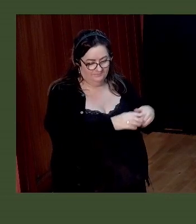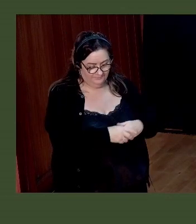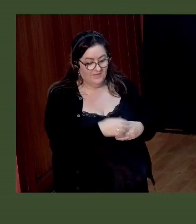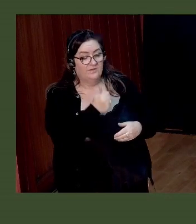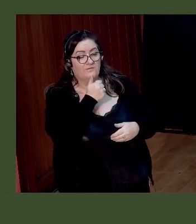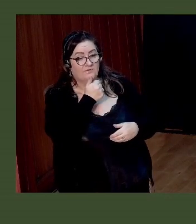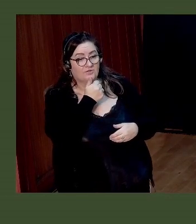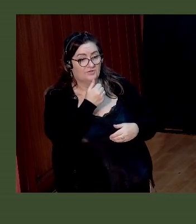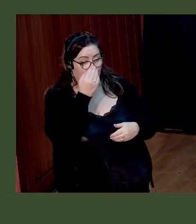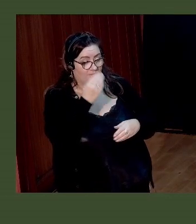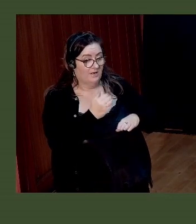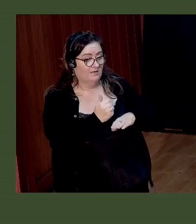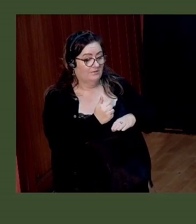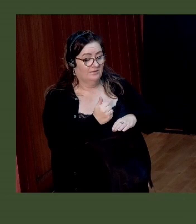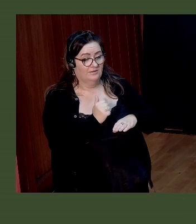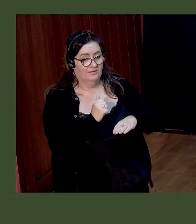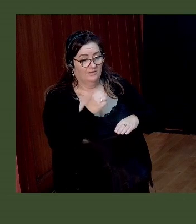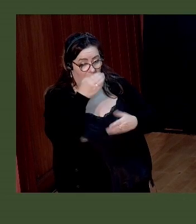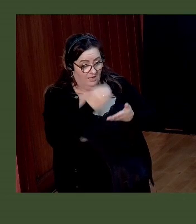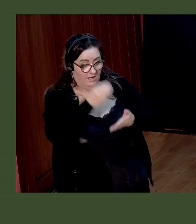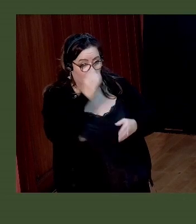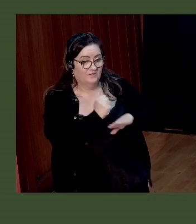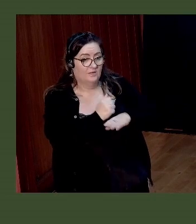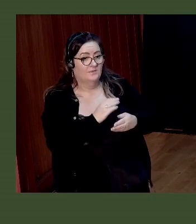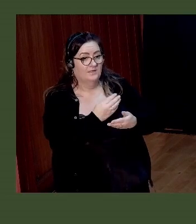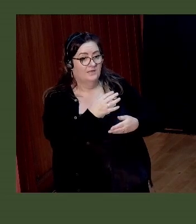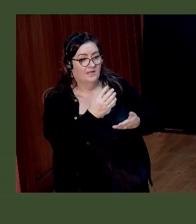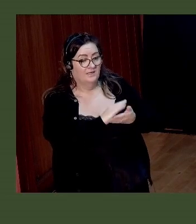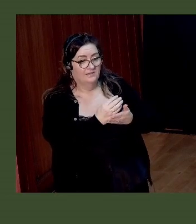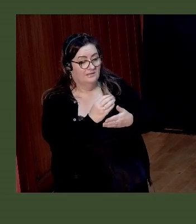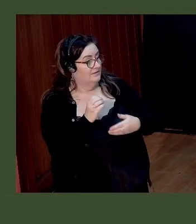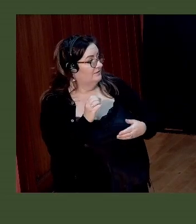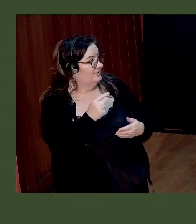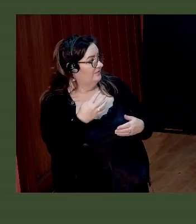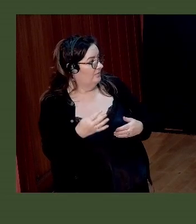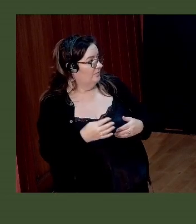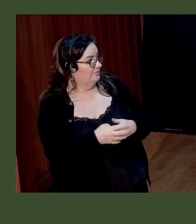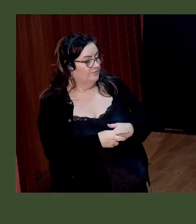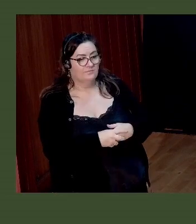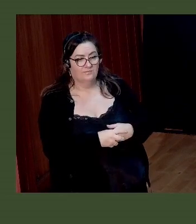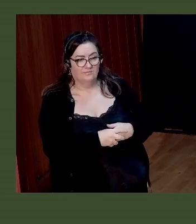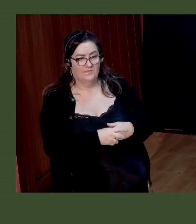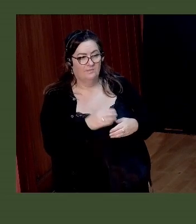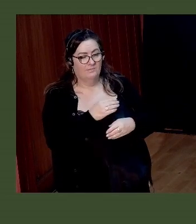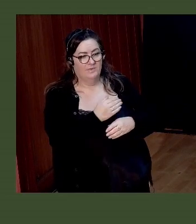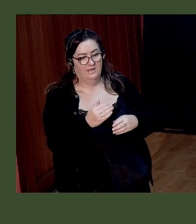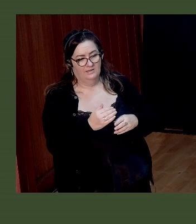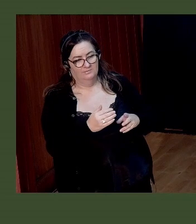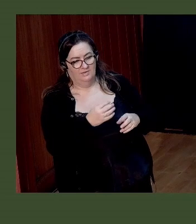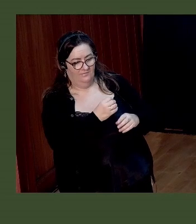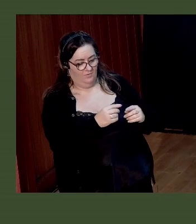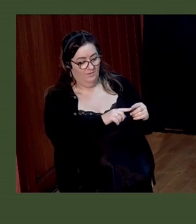The first summer college was set up in 1904 and they flourished from then on. By